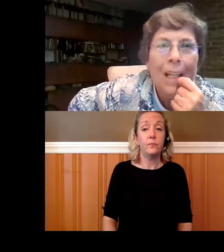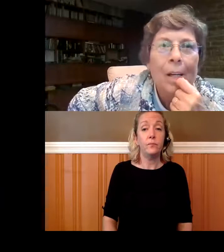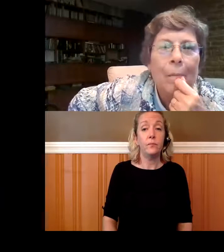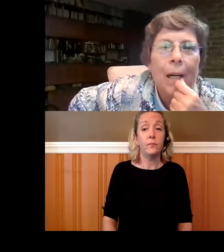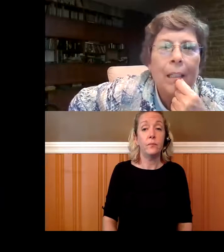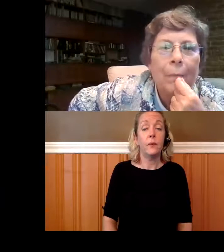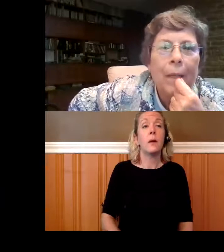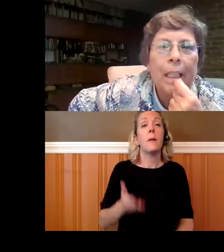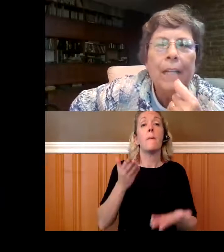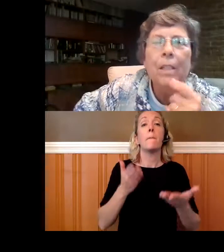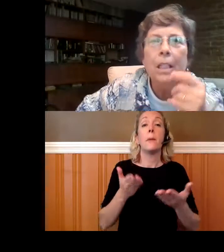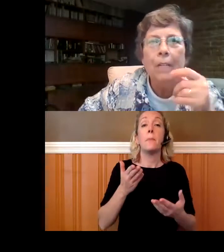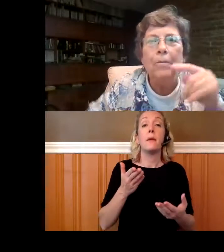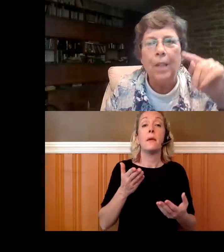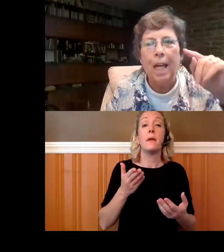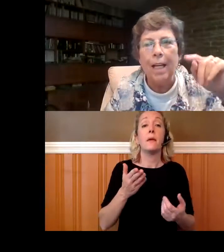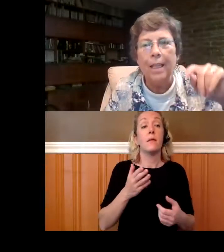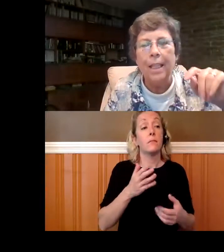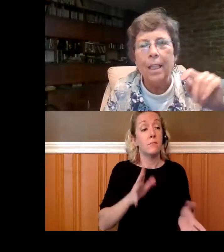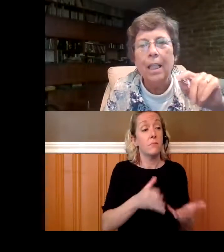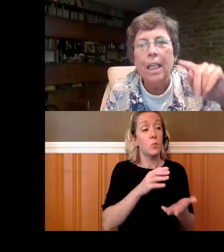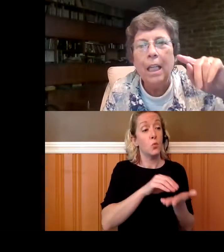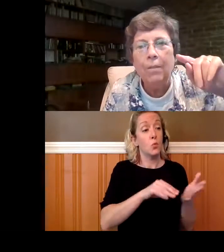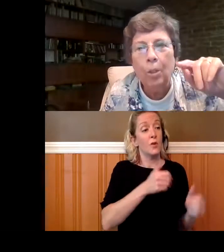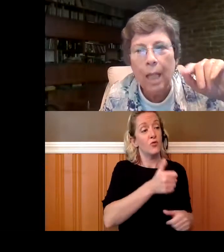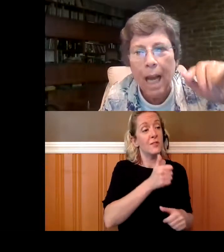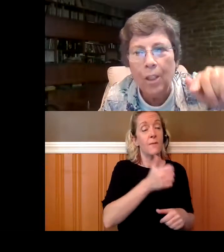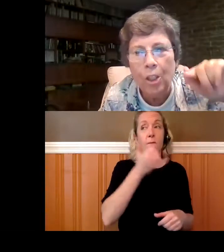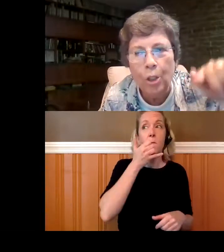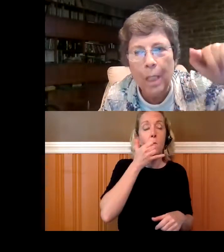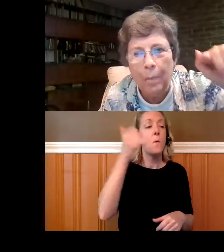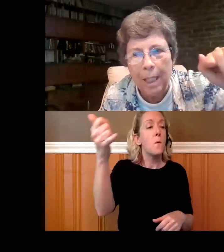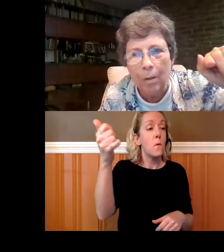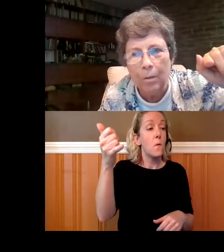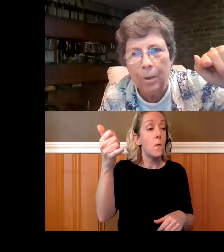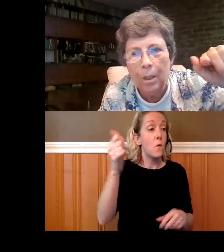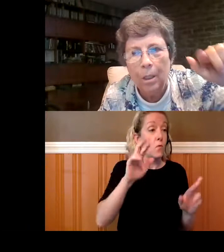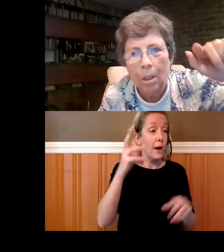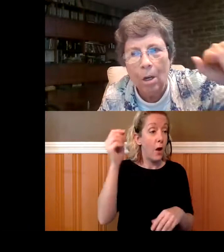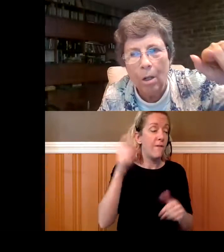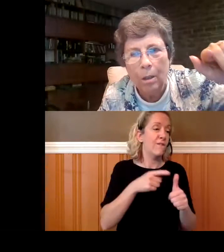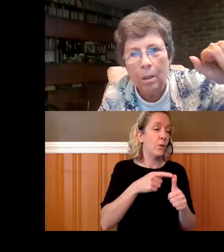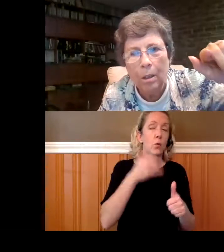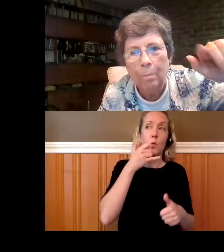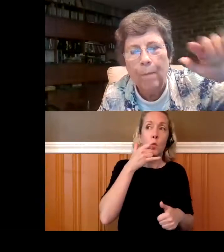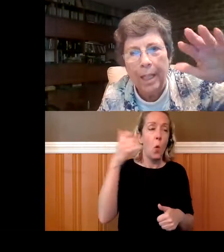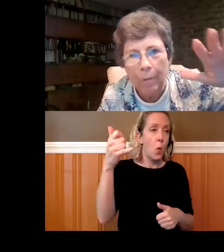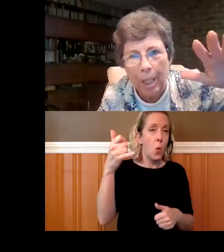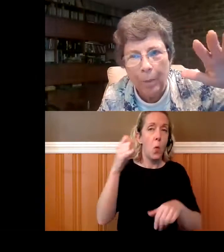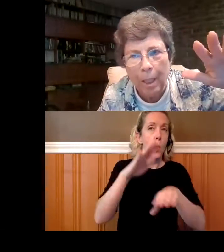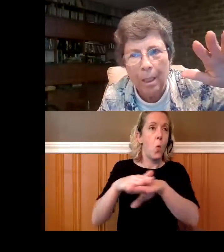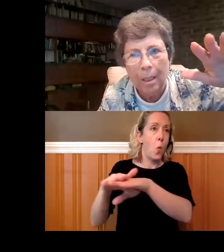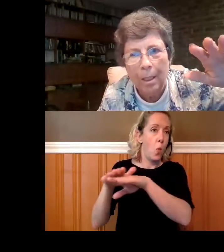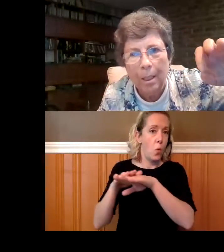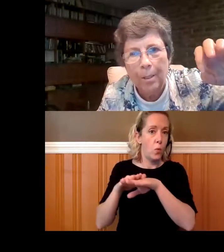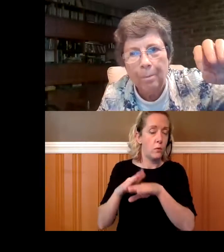you had the student himself call, make the arrangements, then he wouldn't be under the false